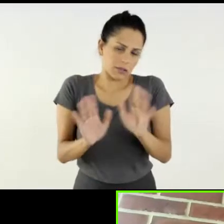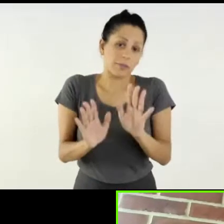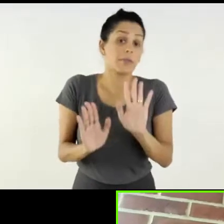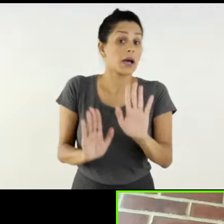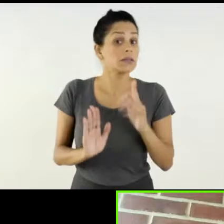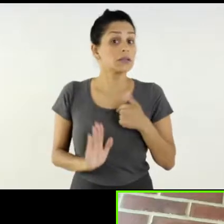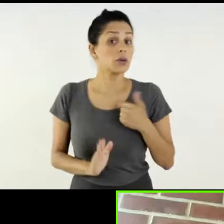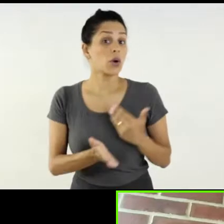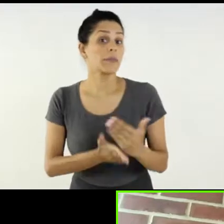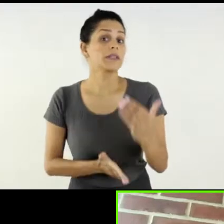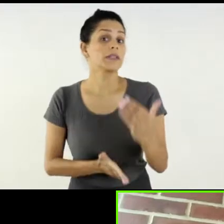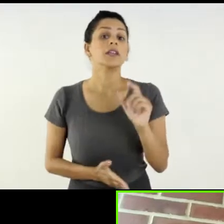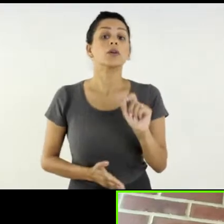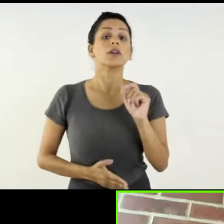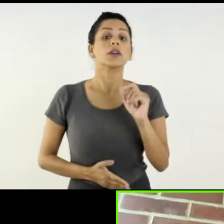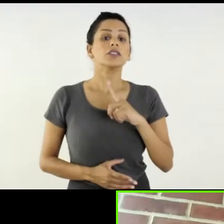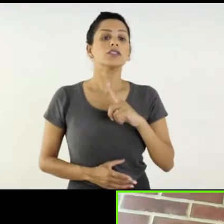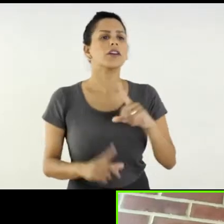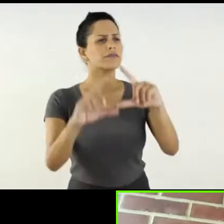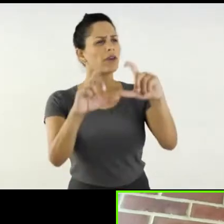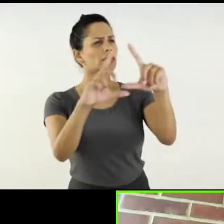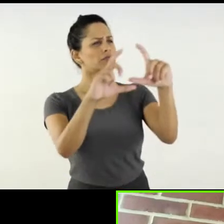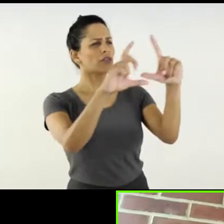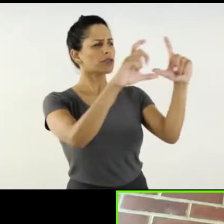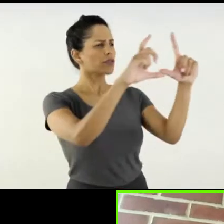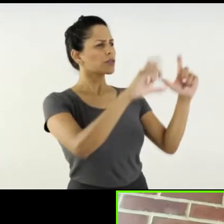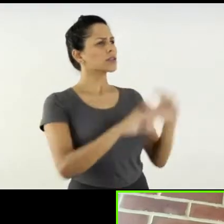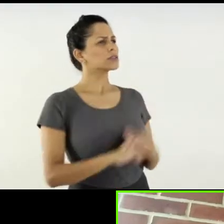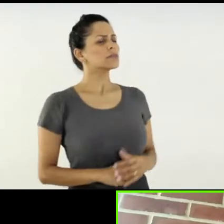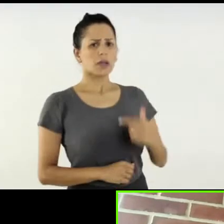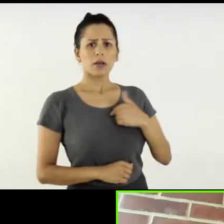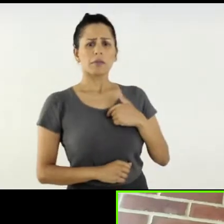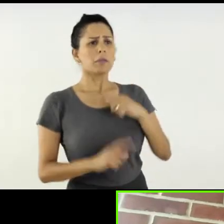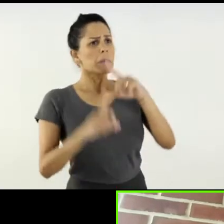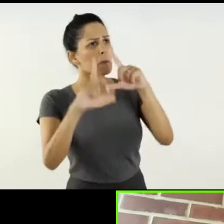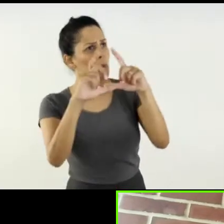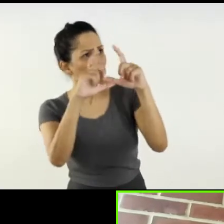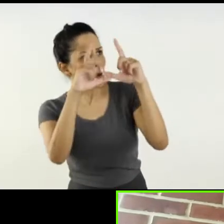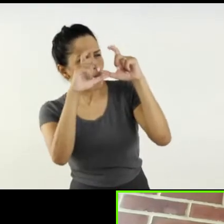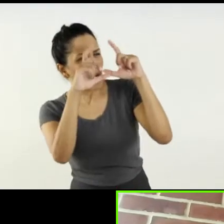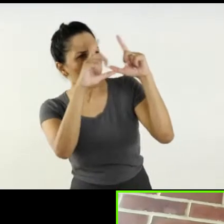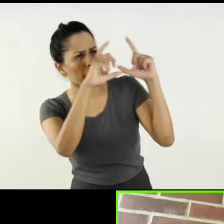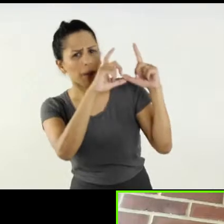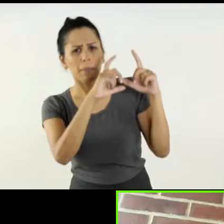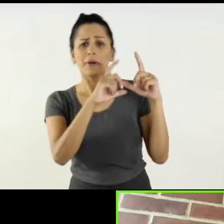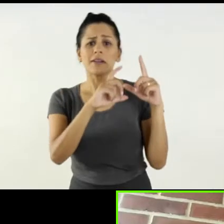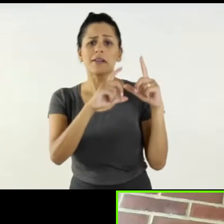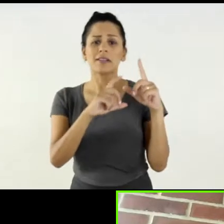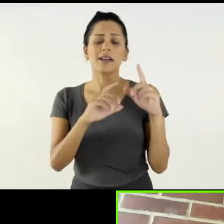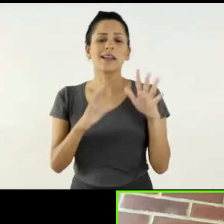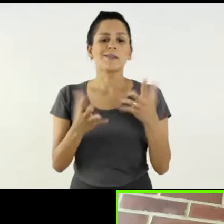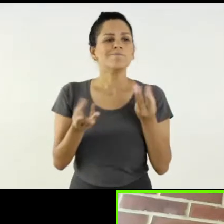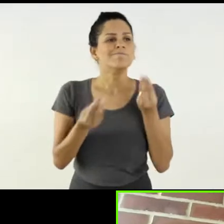I was looking for a long time to the sort of point of originality and labor and worth, you know,